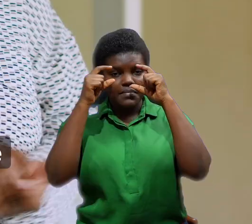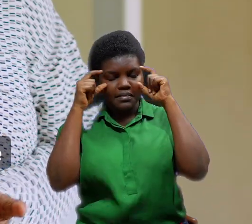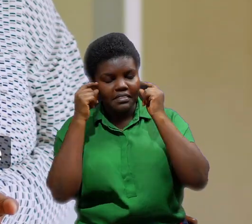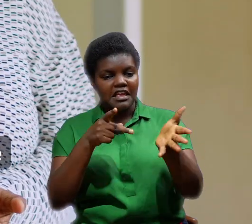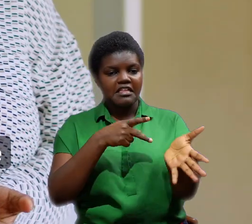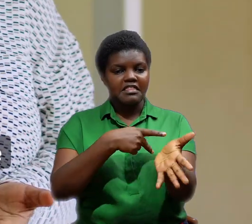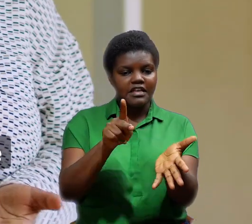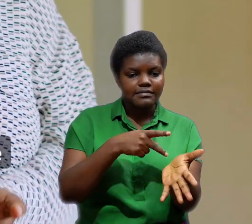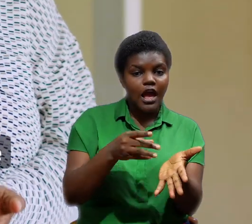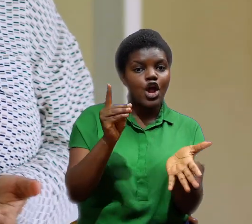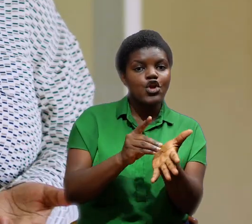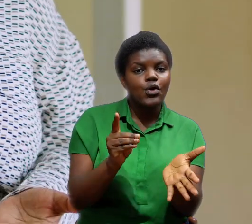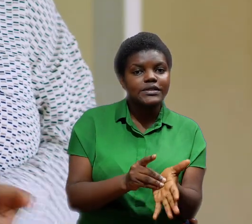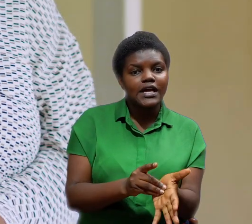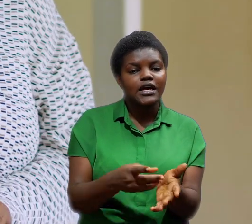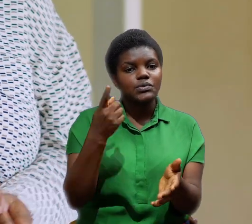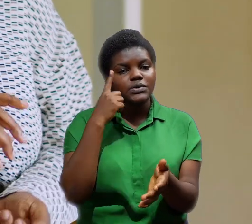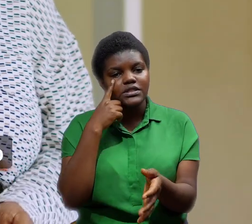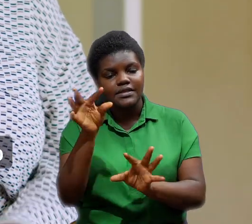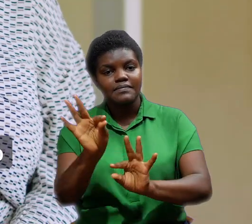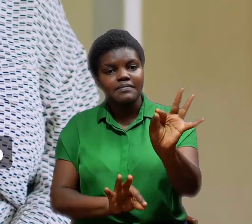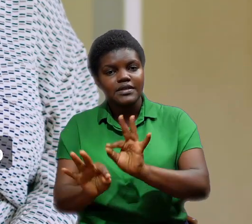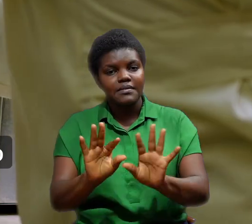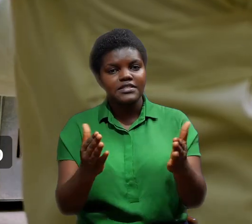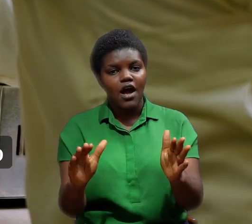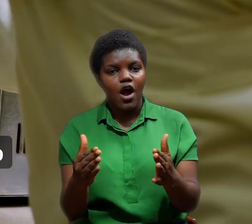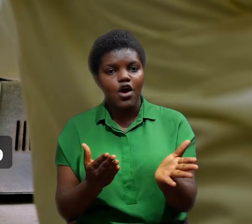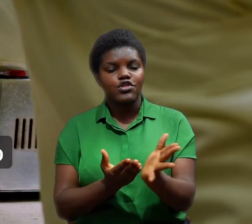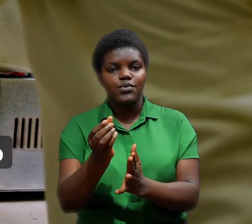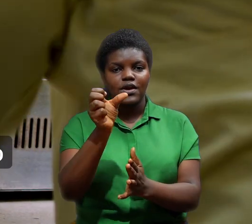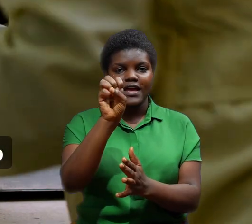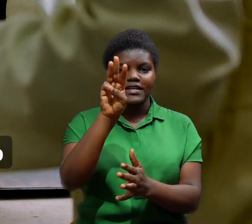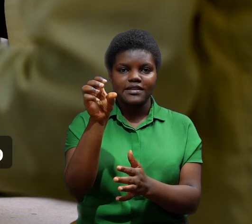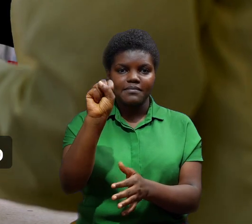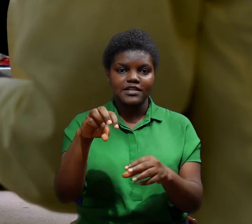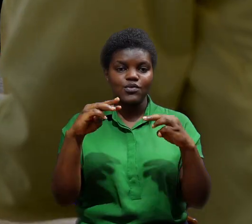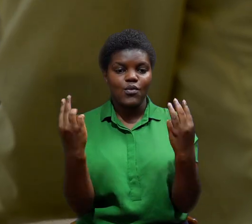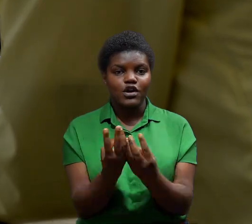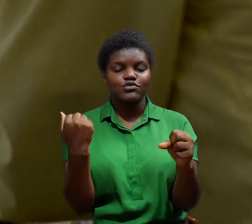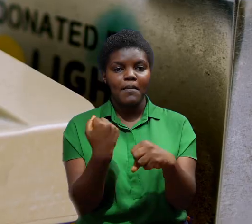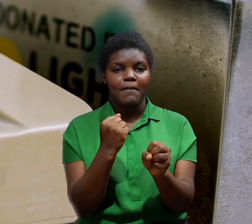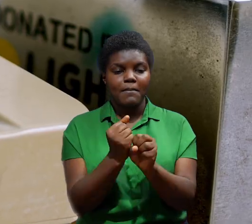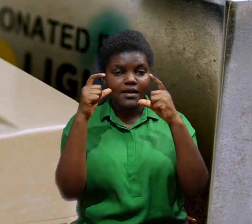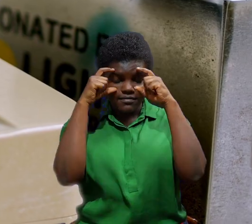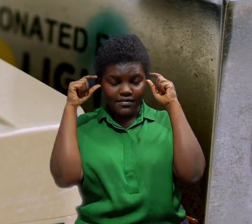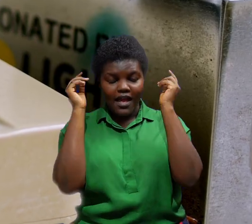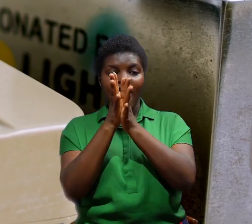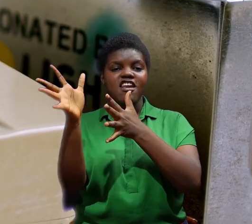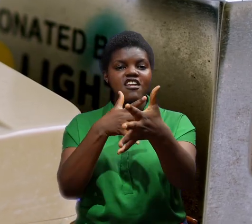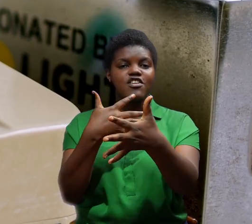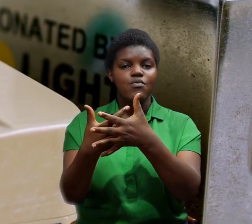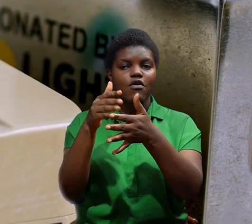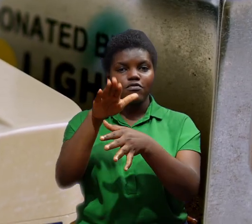They would send the prescription, the frame, and the measurements to the workshop by SMS. The workshop would make the glasses, and then we